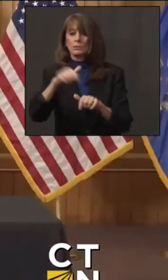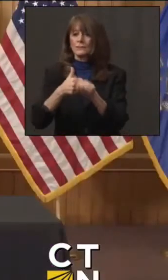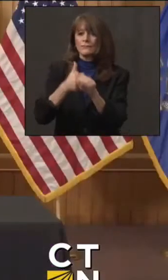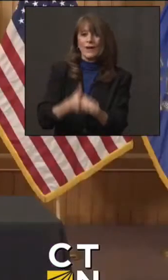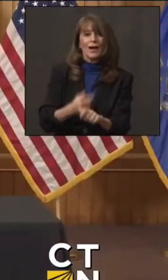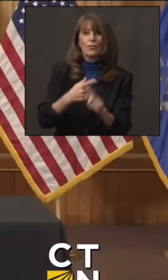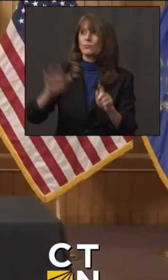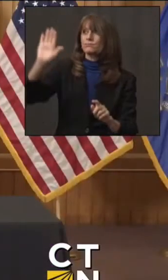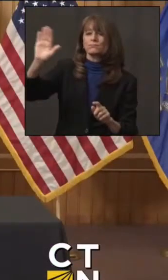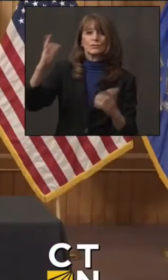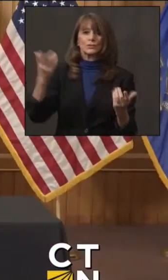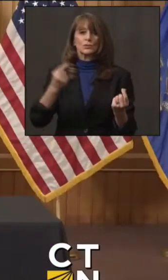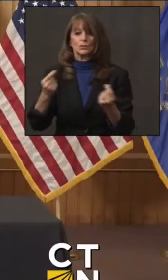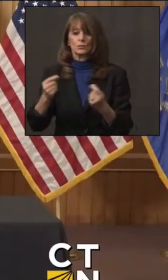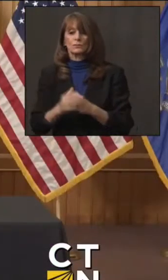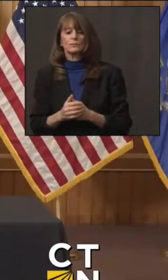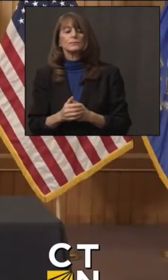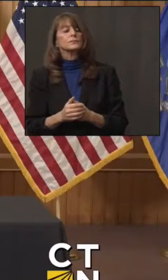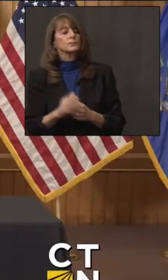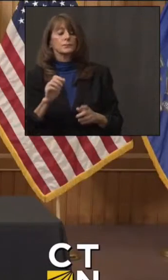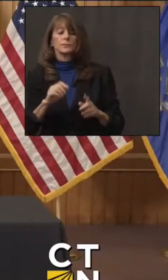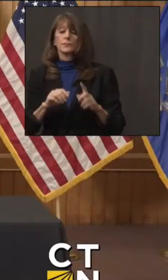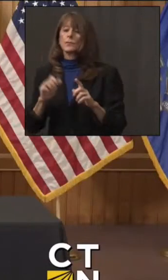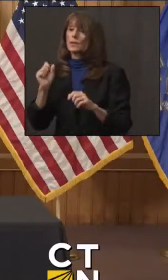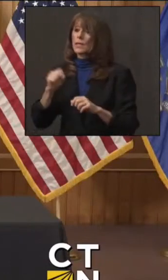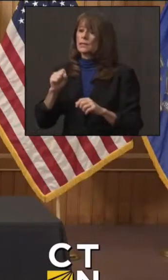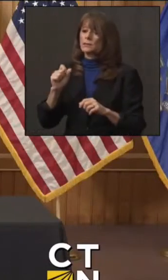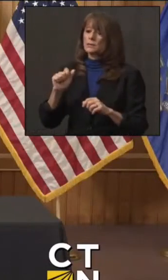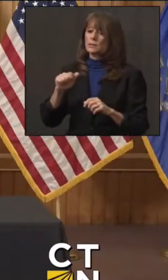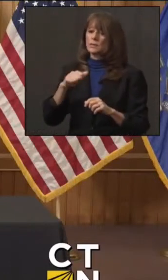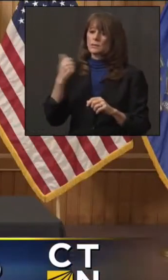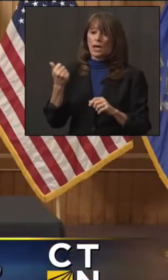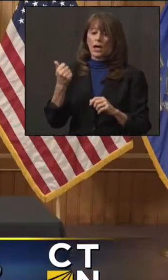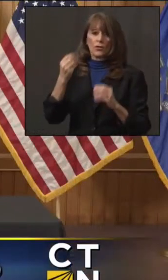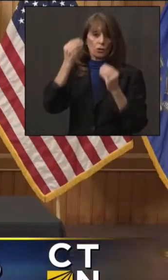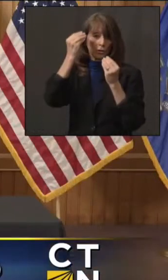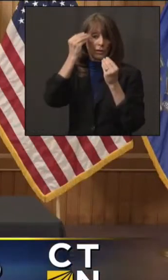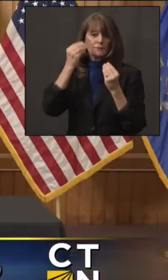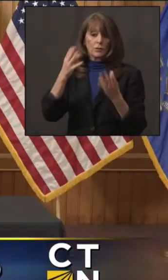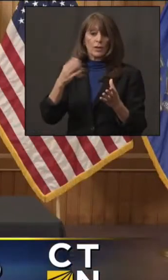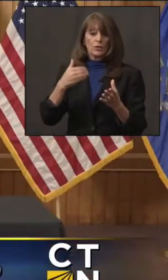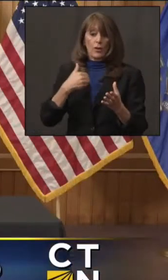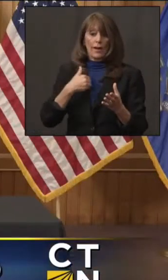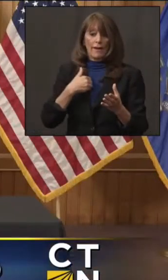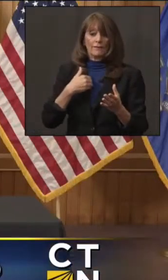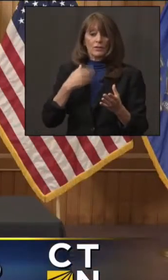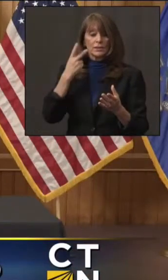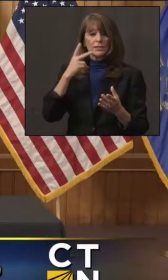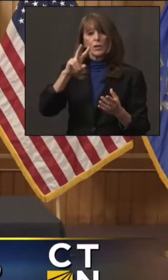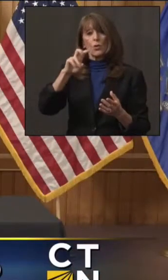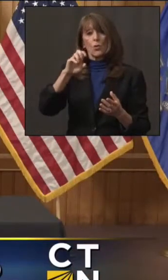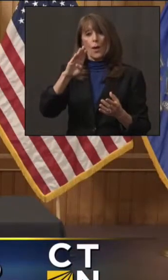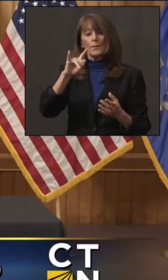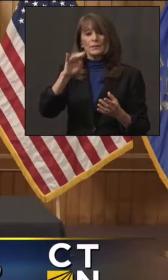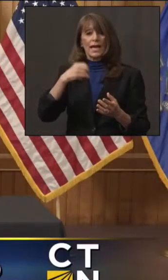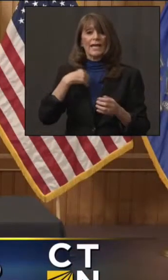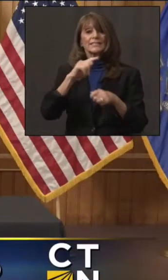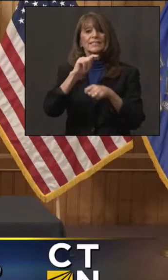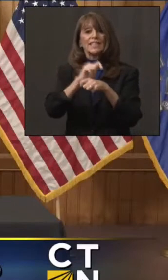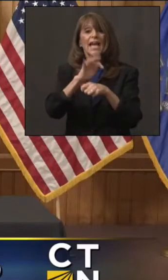Yeah, if there's any other information, of course, you can find it on the DPH website that has the vaccine task force on